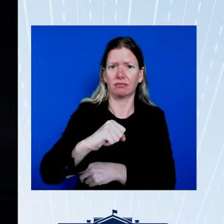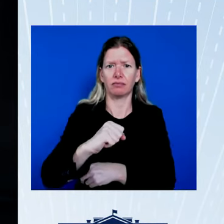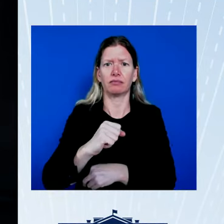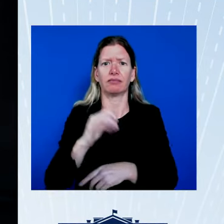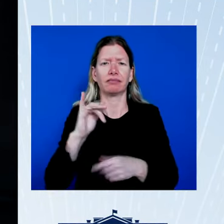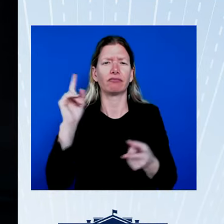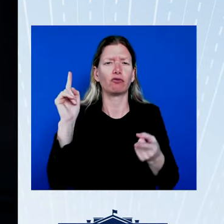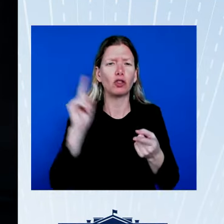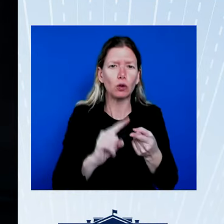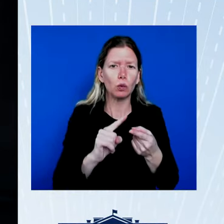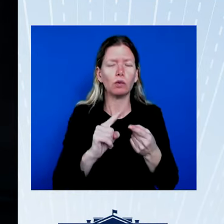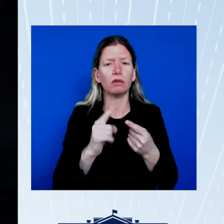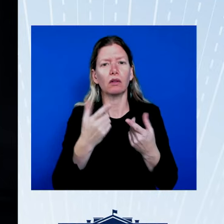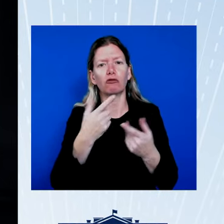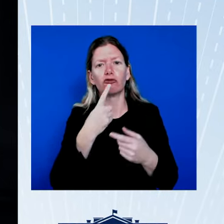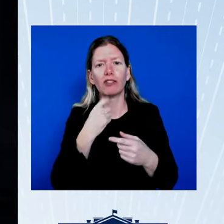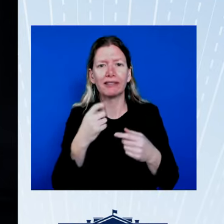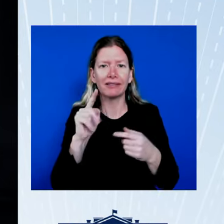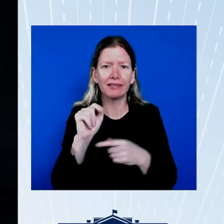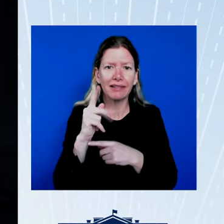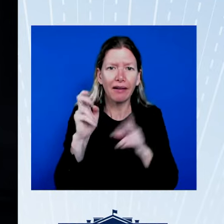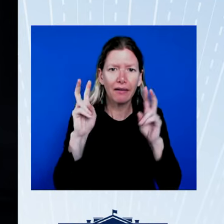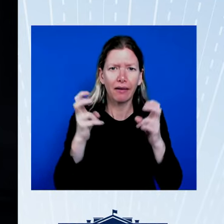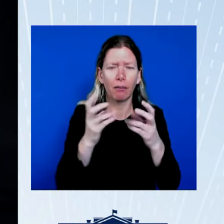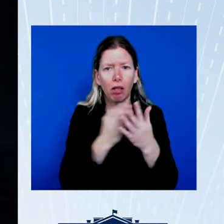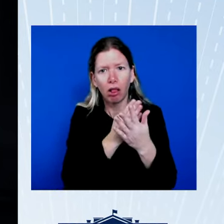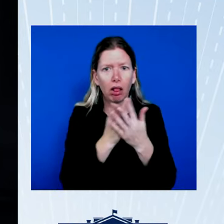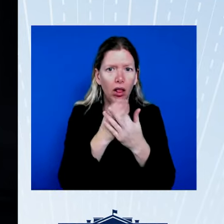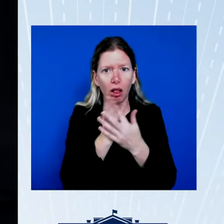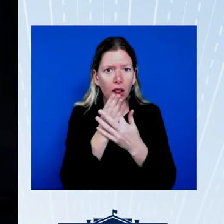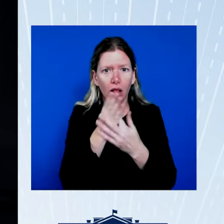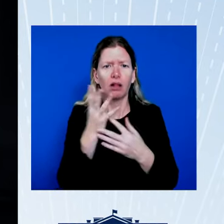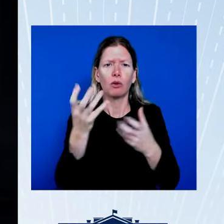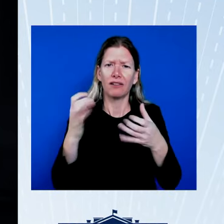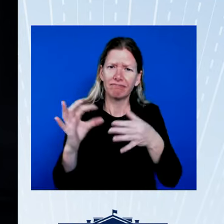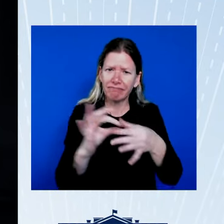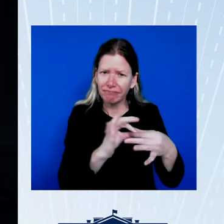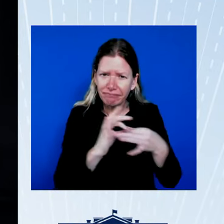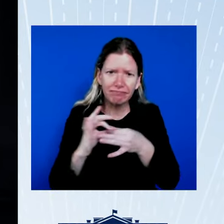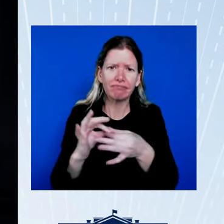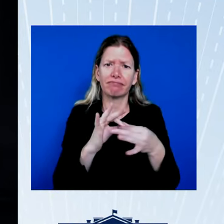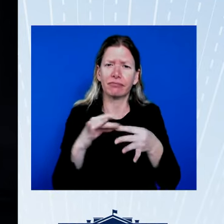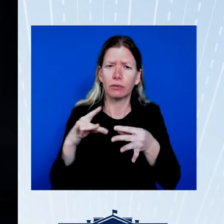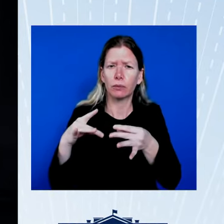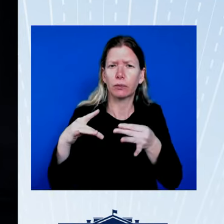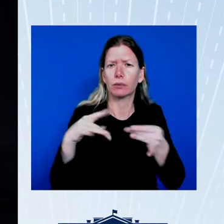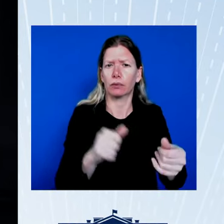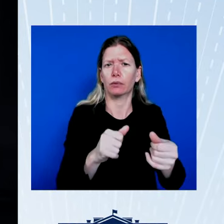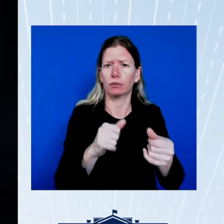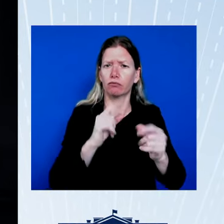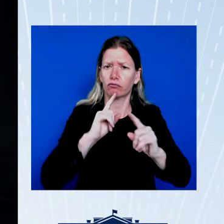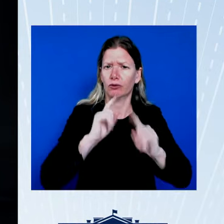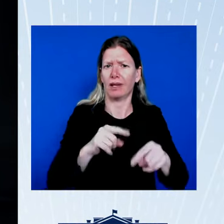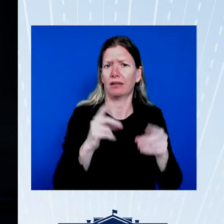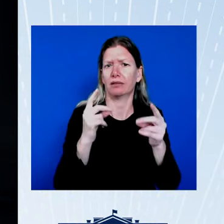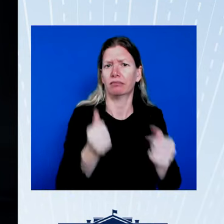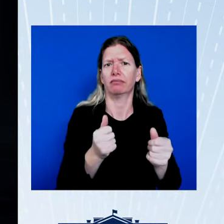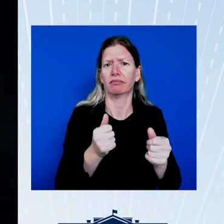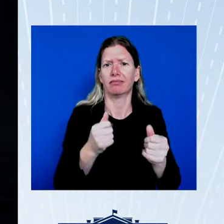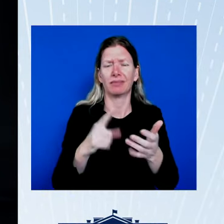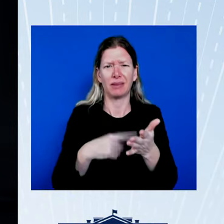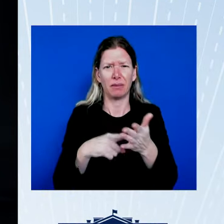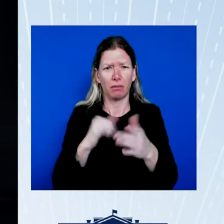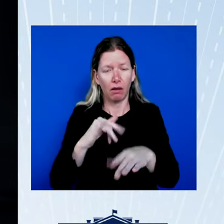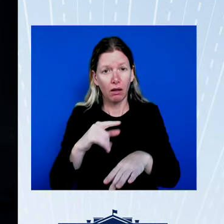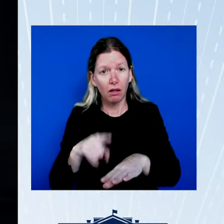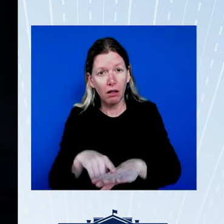the immediate response has been completed and that long and sometimes bumpy road to recovery begins. I know these